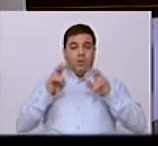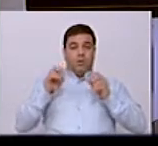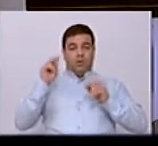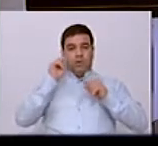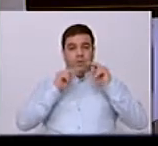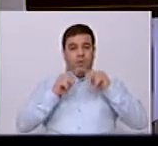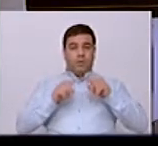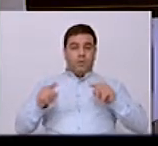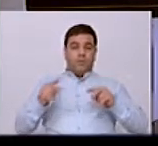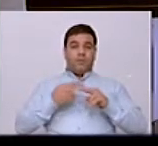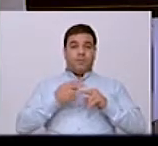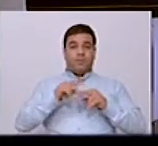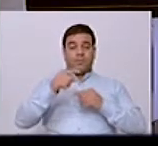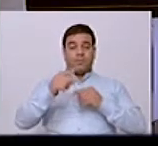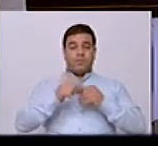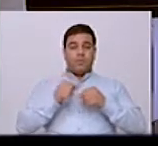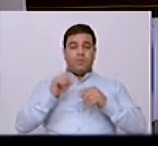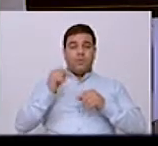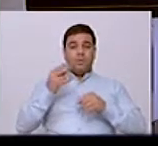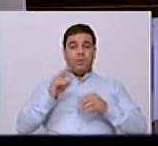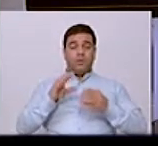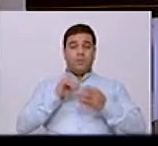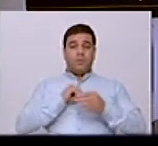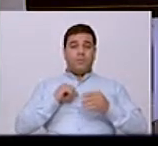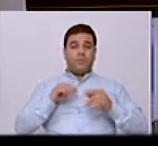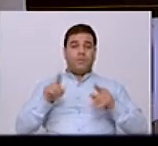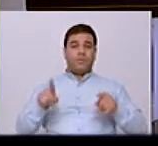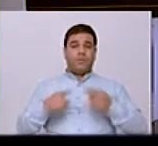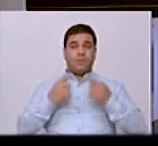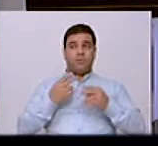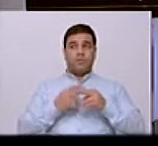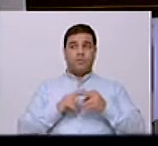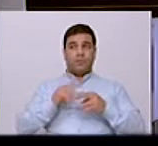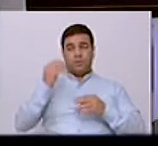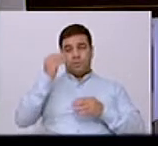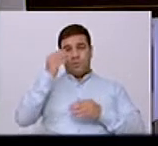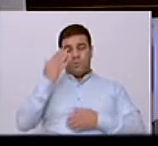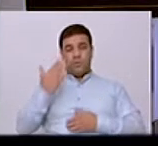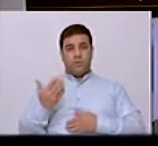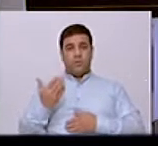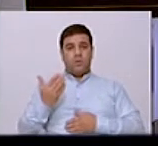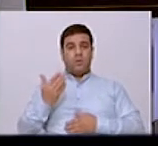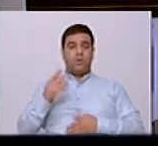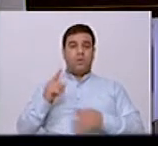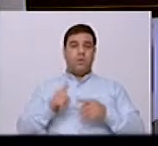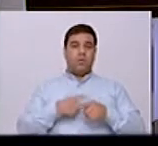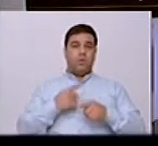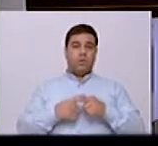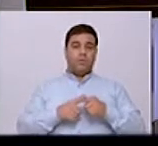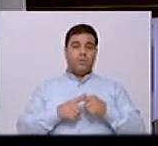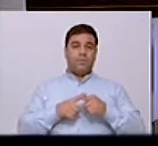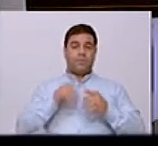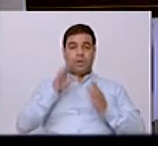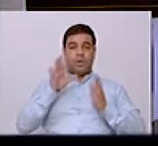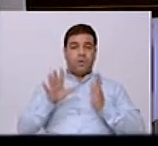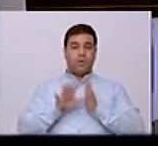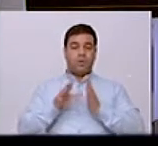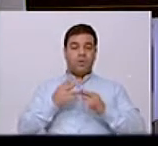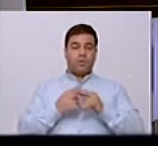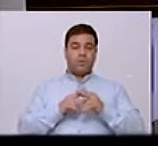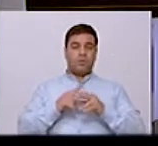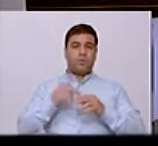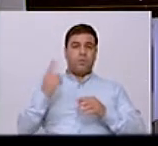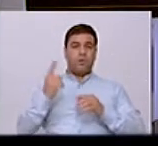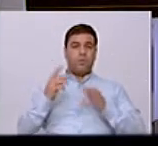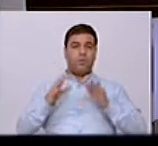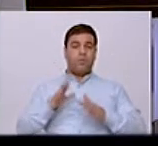o'rganish jarayonida biz Osiyodagi eng rivojlangan davlatlar, ya'ni Yaponiya yoki bo'lmasam elektrotexnika sanoatida